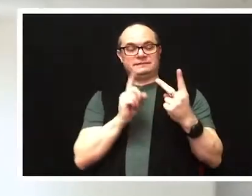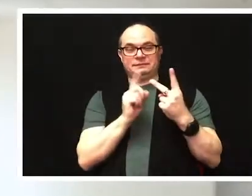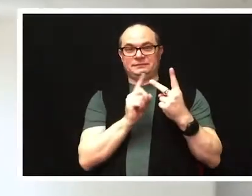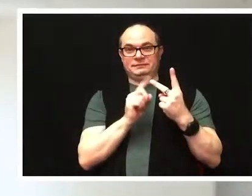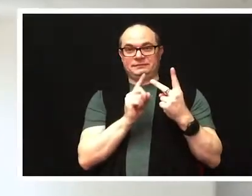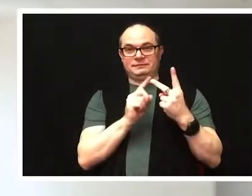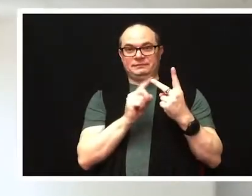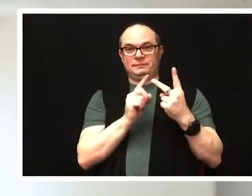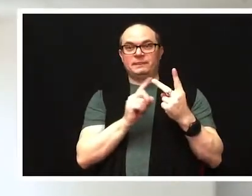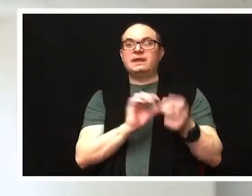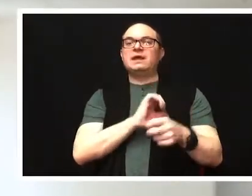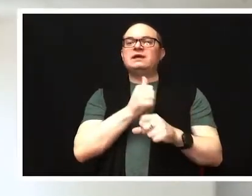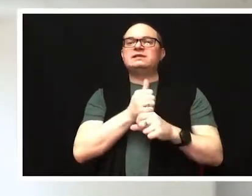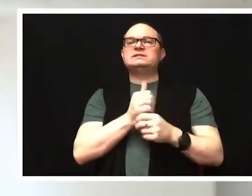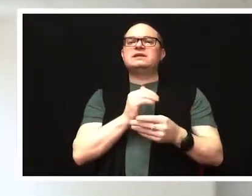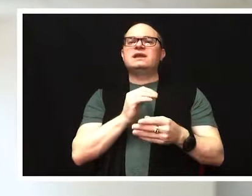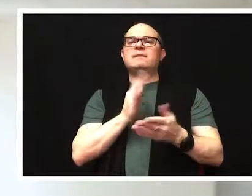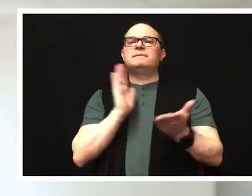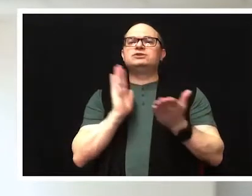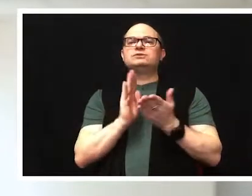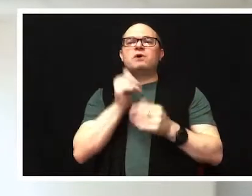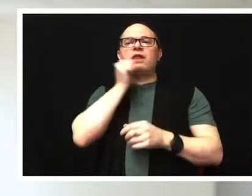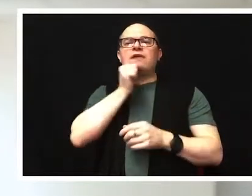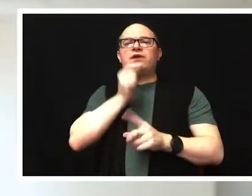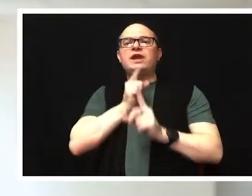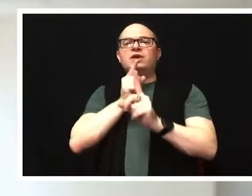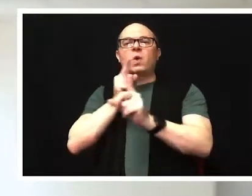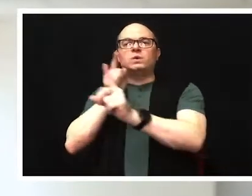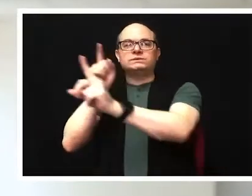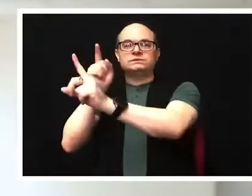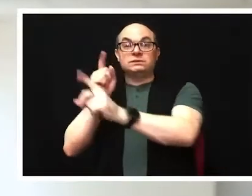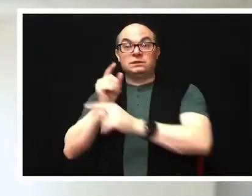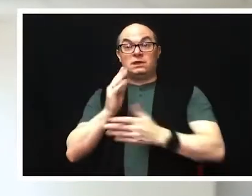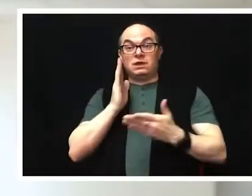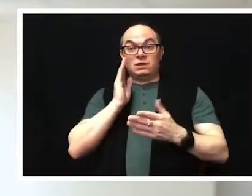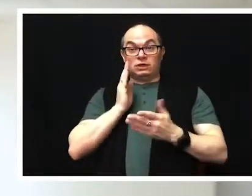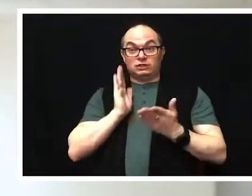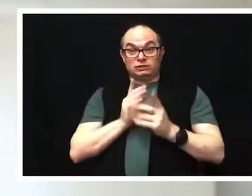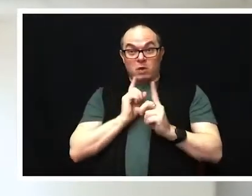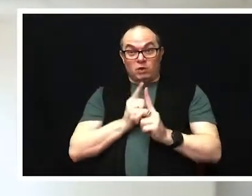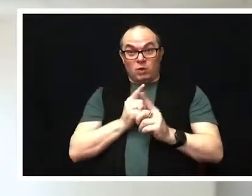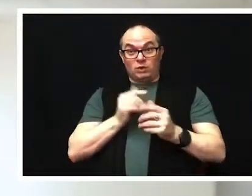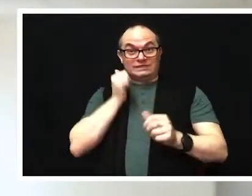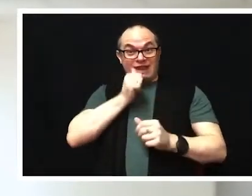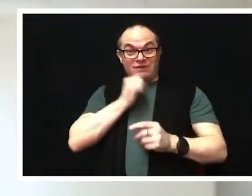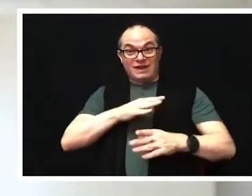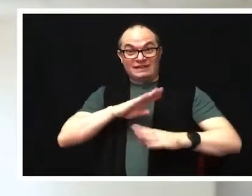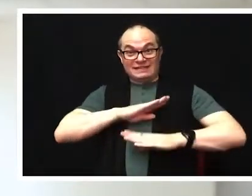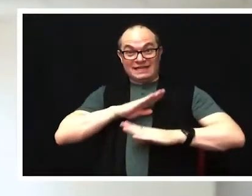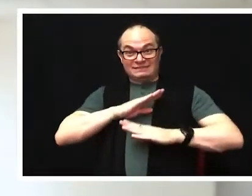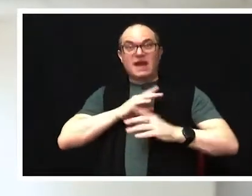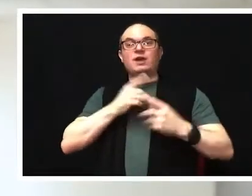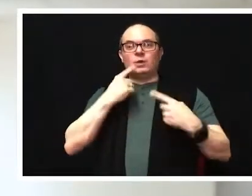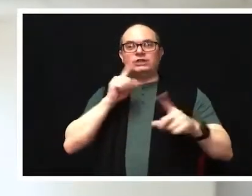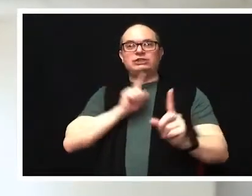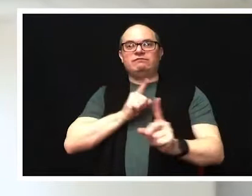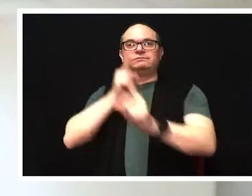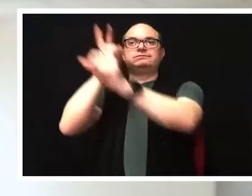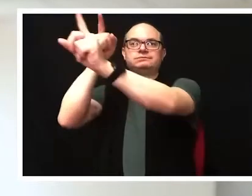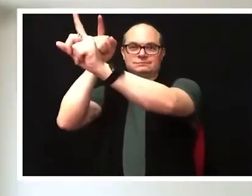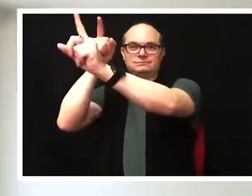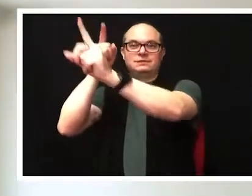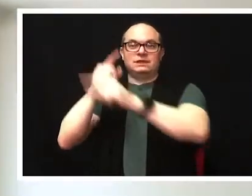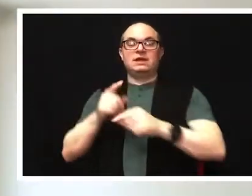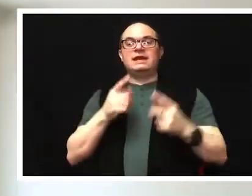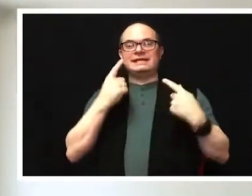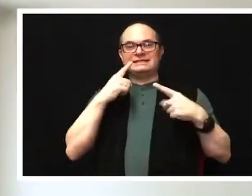Number 2, set small daily goals. Small goals met every day will lead to the bigger goals. Celebrate the small